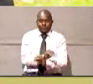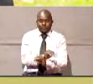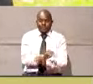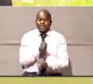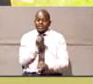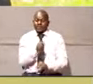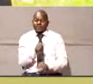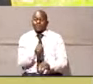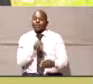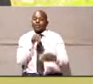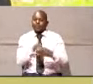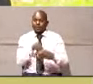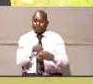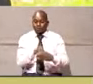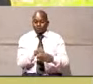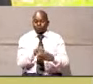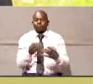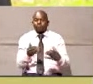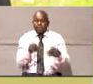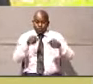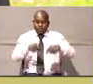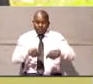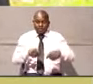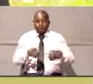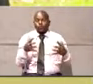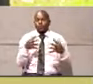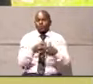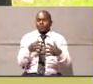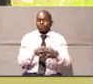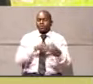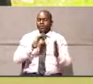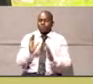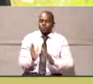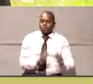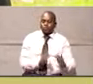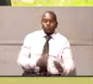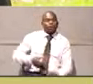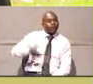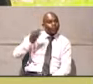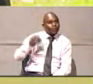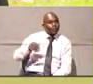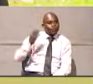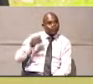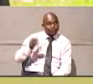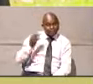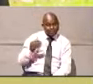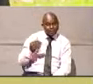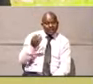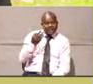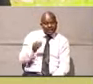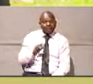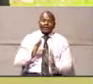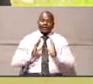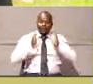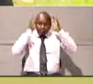this election, which is held today, had been prepared for some time back, because if an